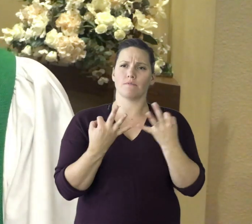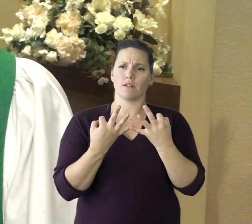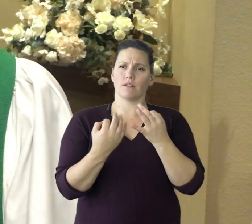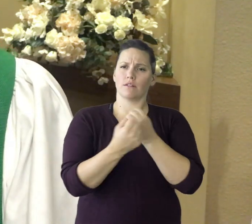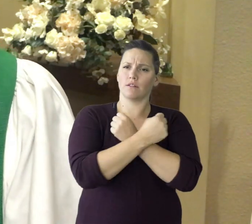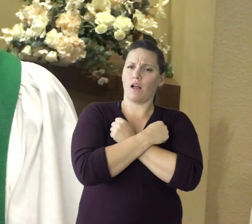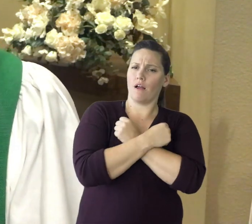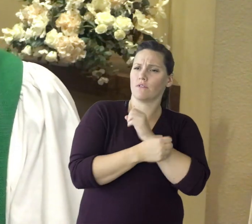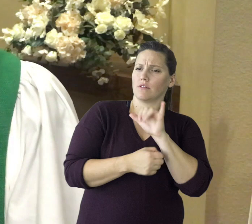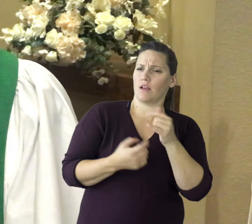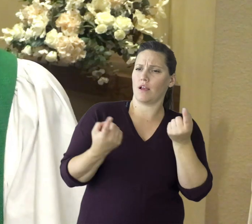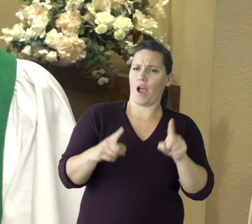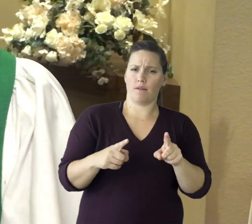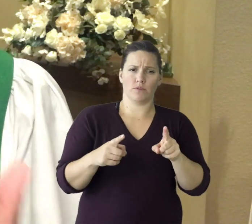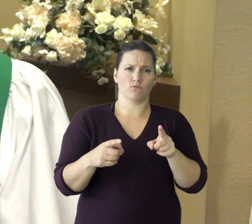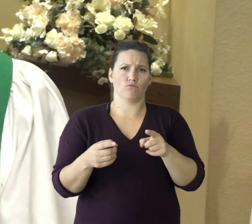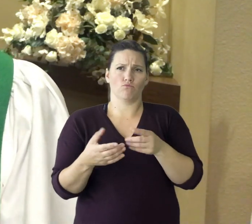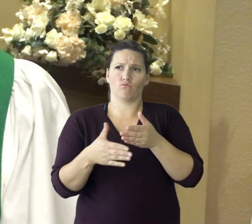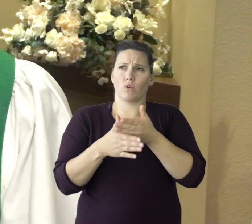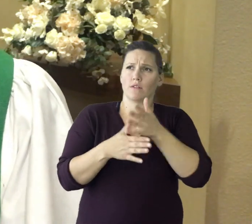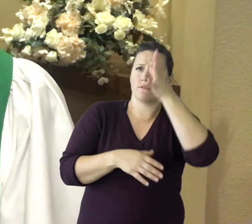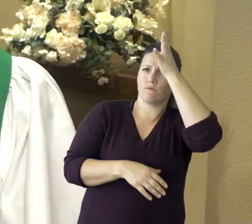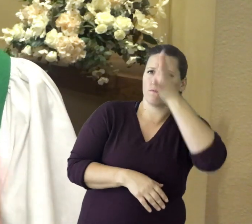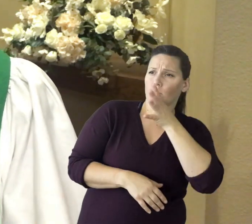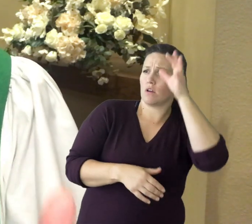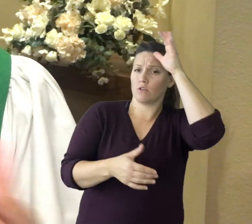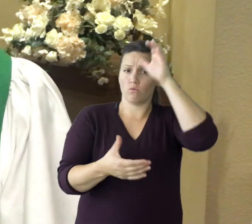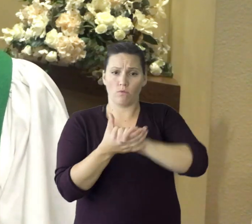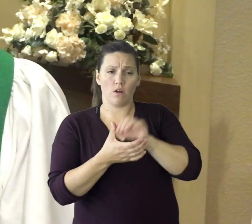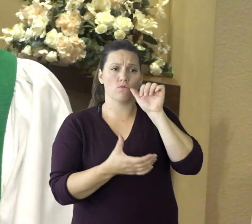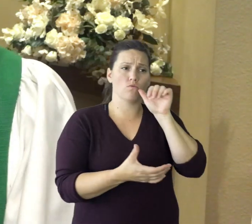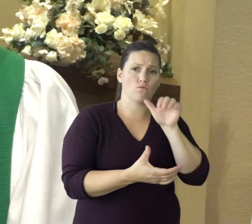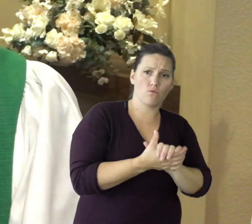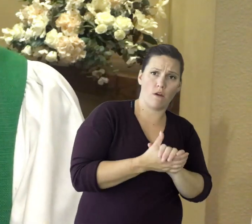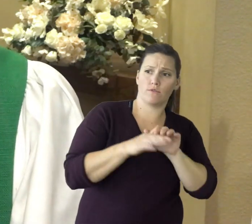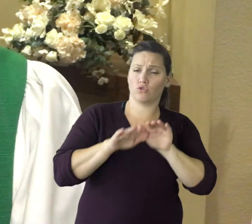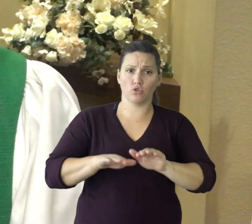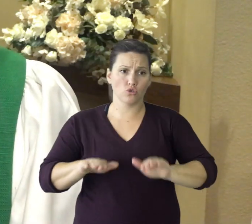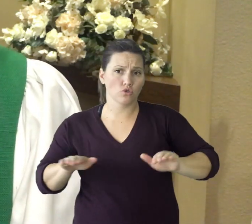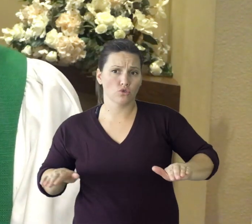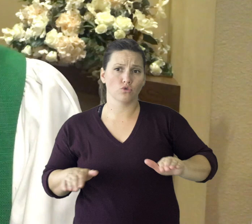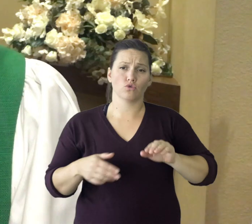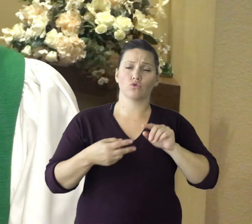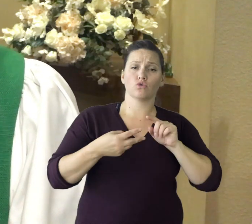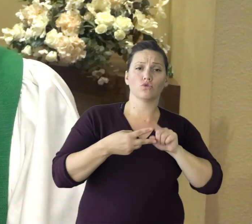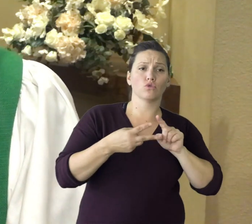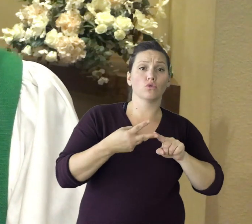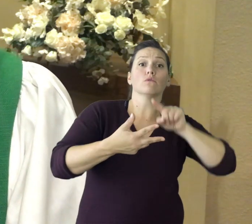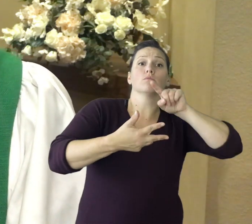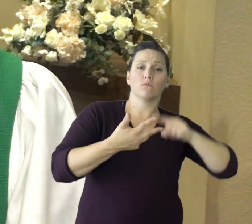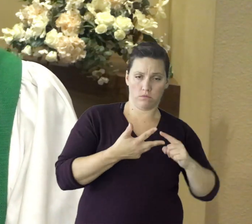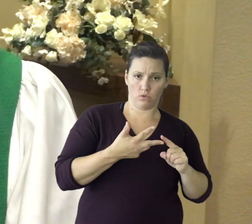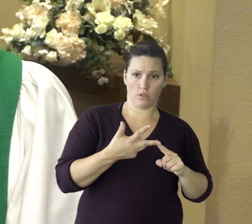family, the love that exists between parents and husbands and wives and children. There's another kind